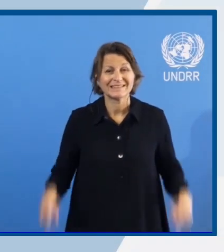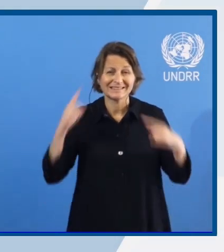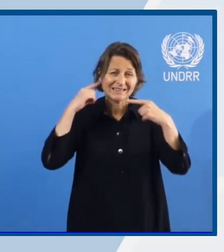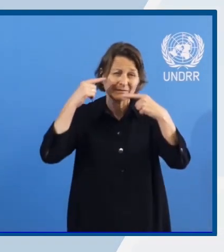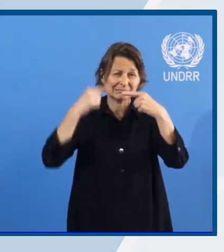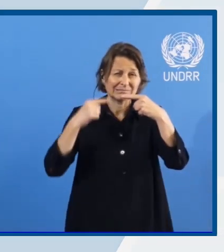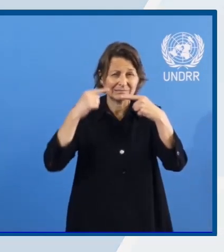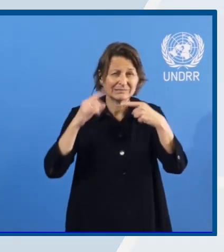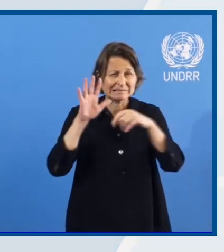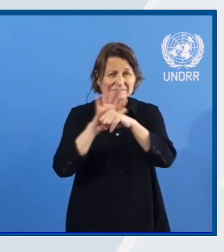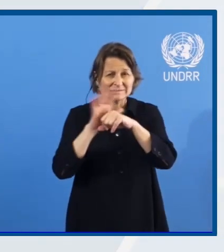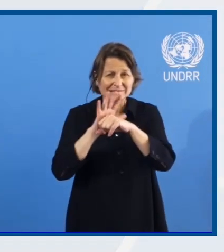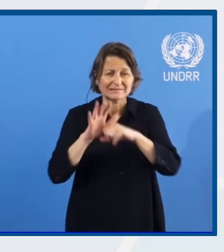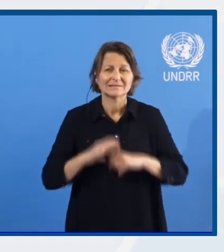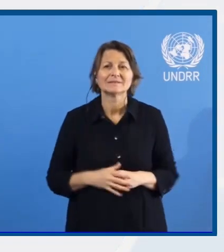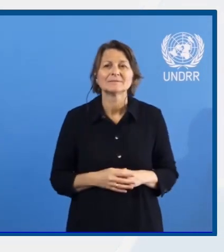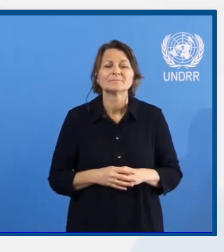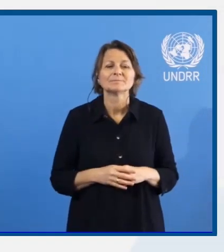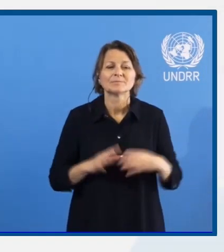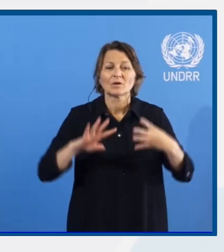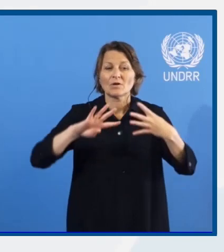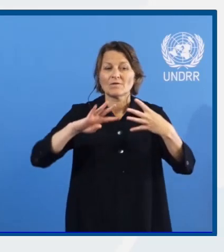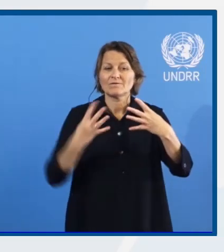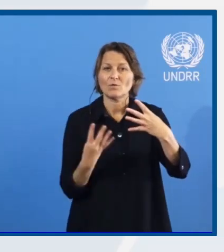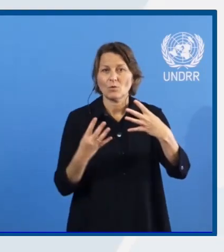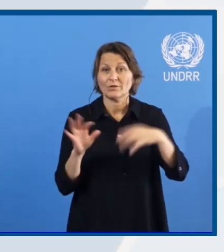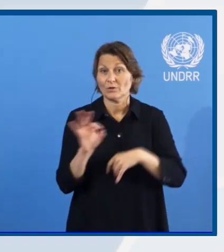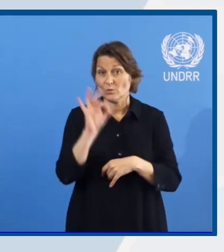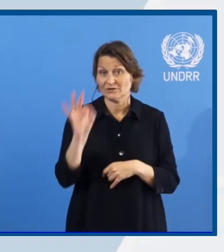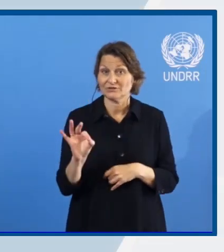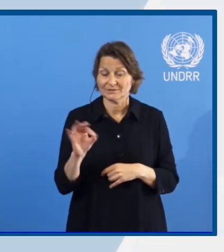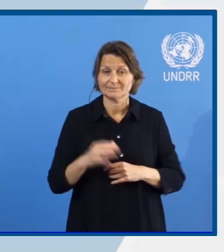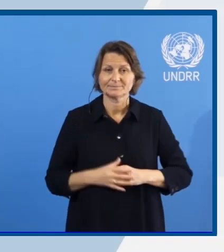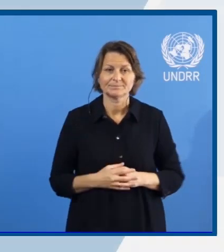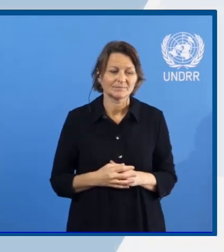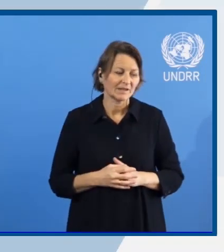Thank you very much. Let's take the 4th question as well, and then we'll go to a round of the panel here.